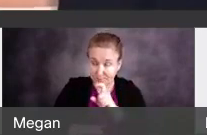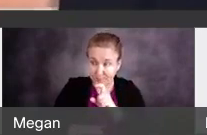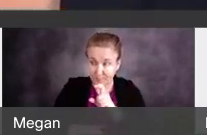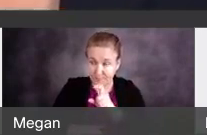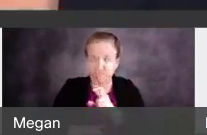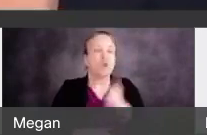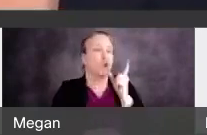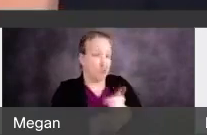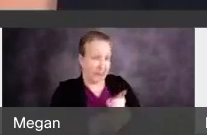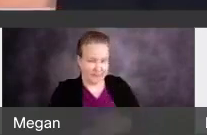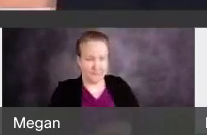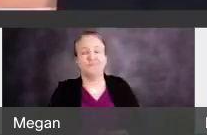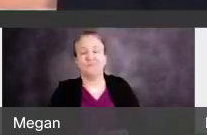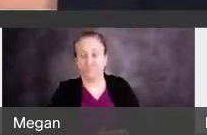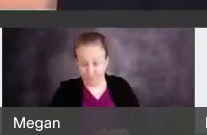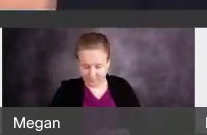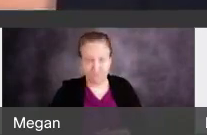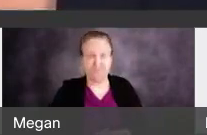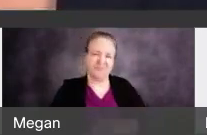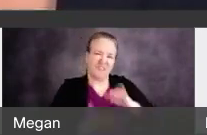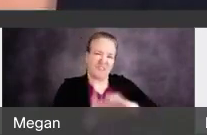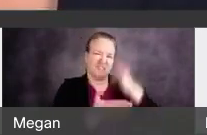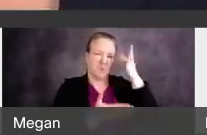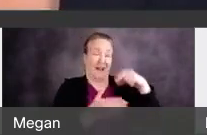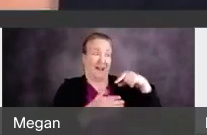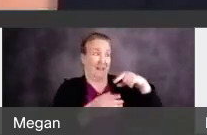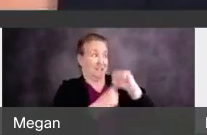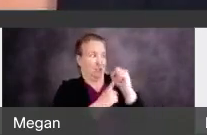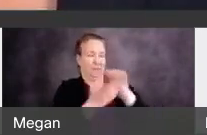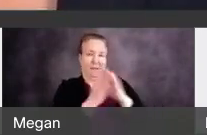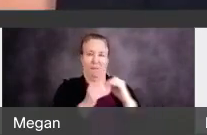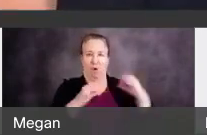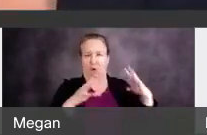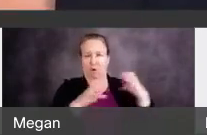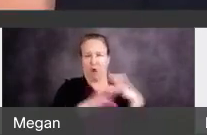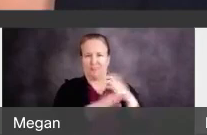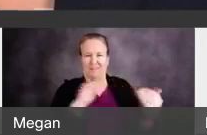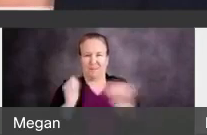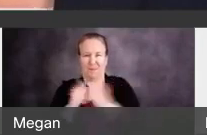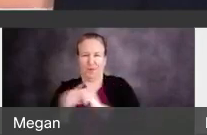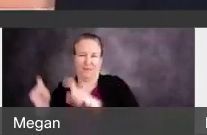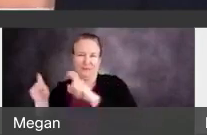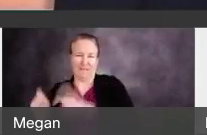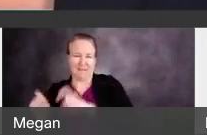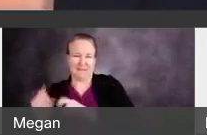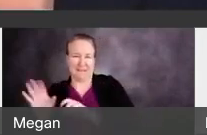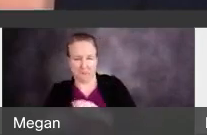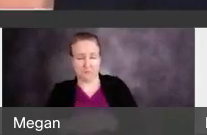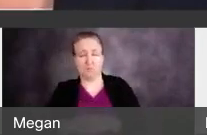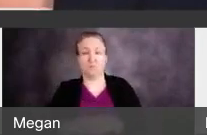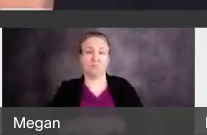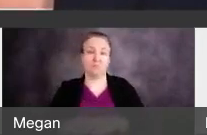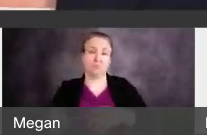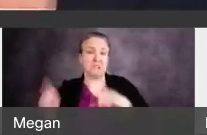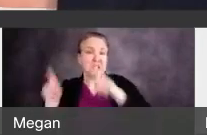That's correct. So that's what's made this much more complicated than the testing phone registration. You know, when you register for a test, that's it.